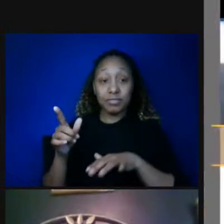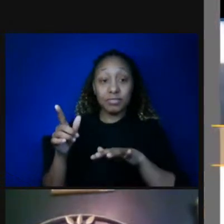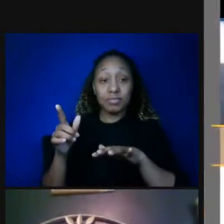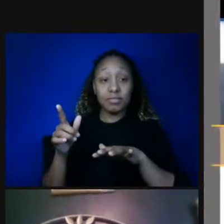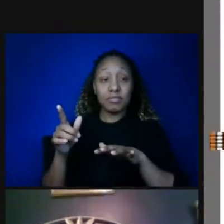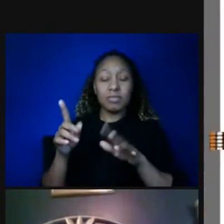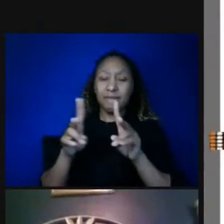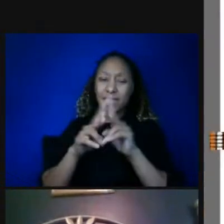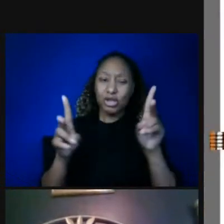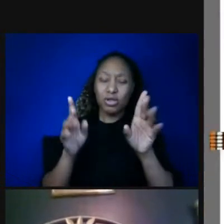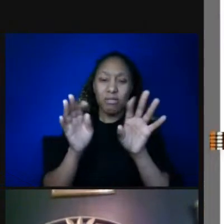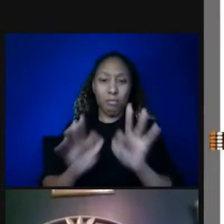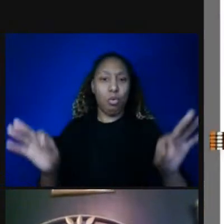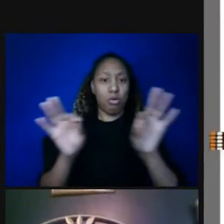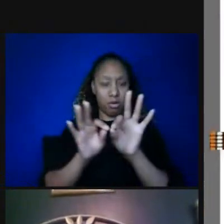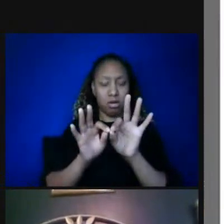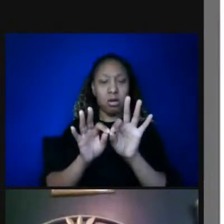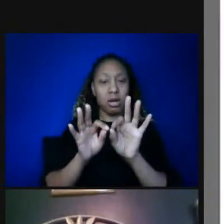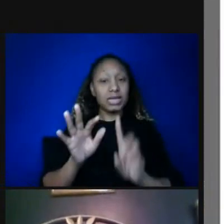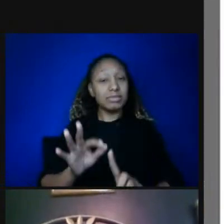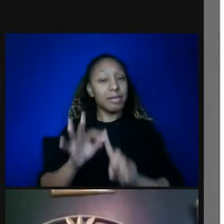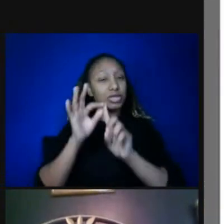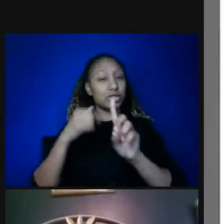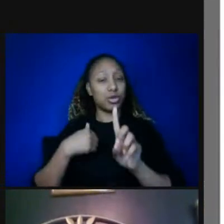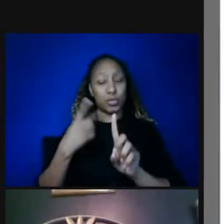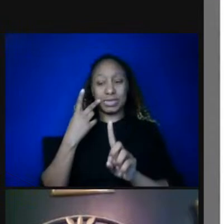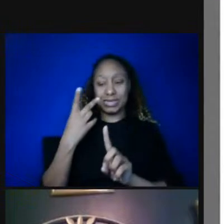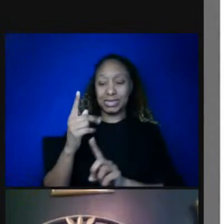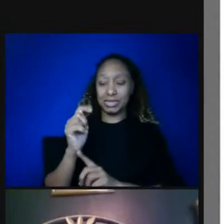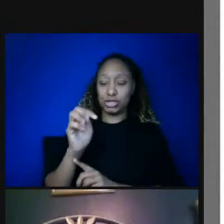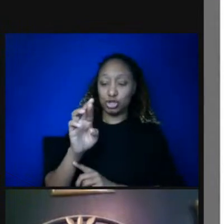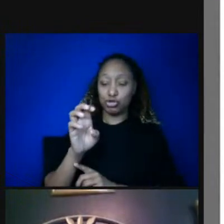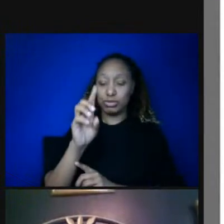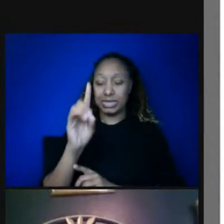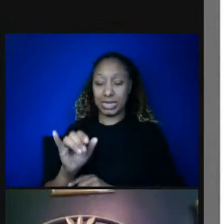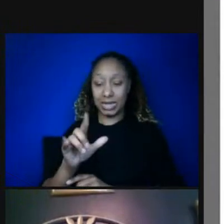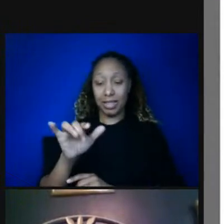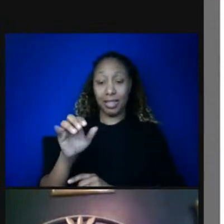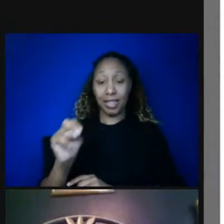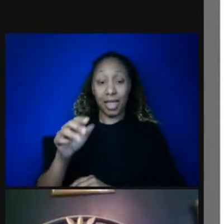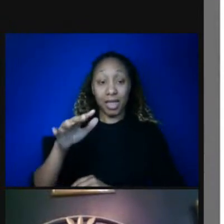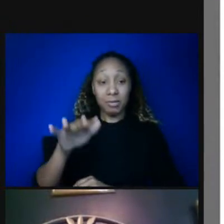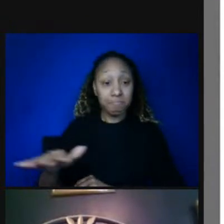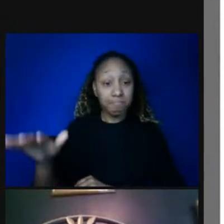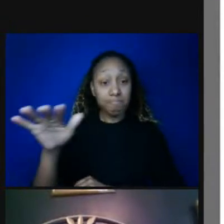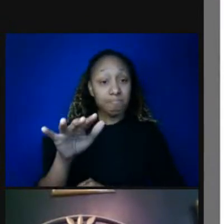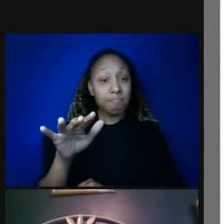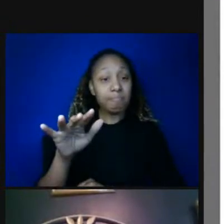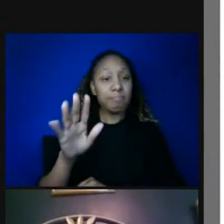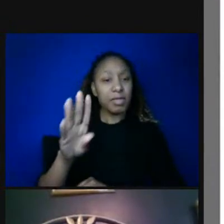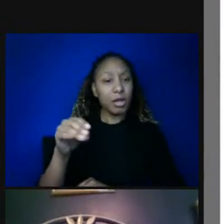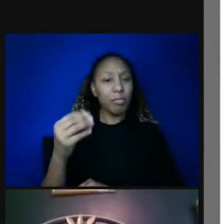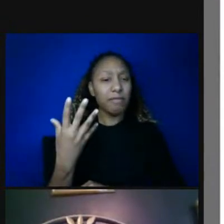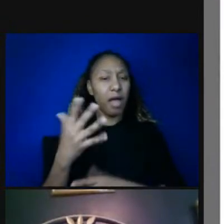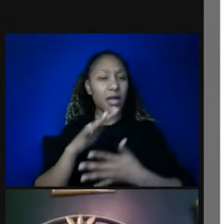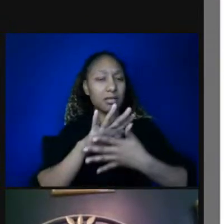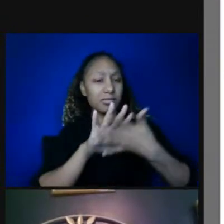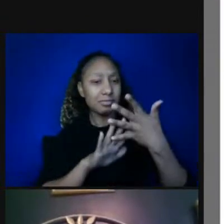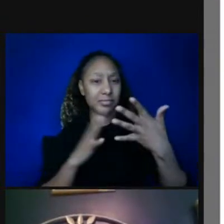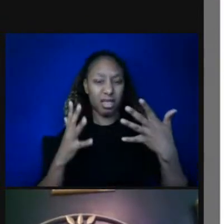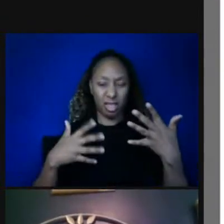important, especially when we're looking at treaties, land sales, depositions. So it gives you 1, 2, 3, 4, 5. I think there's